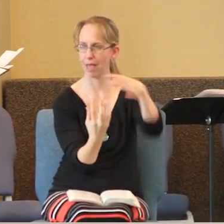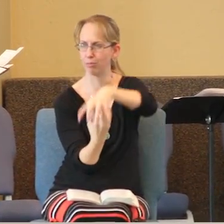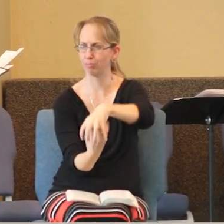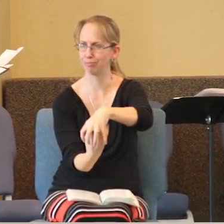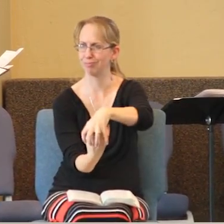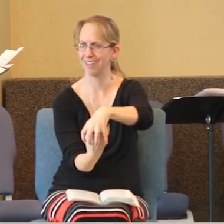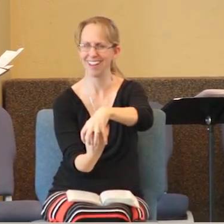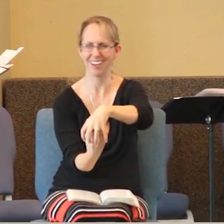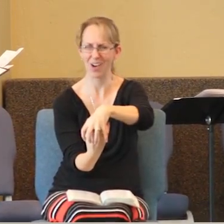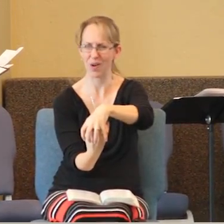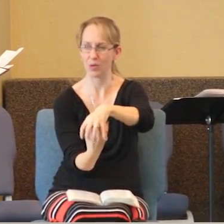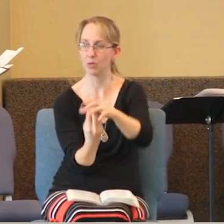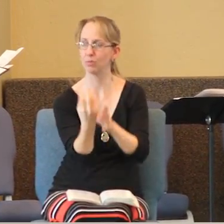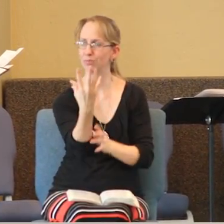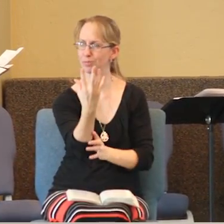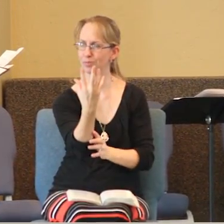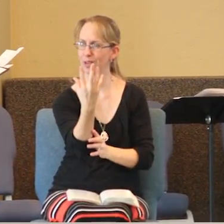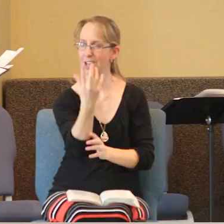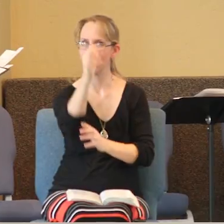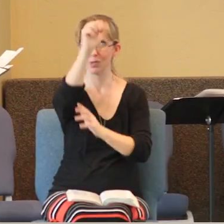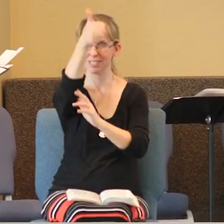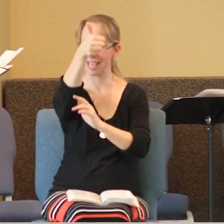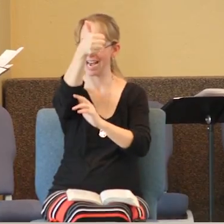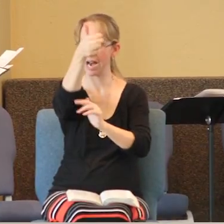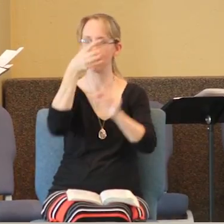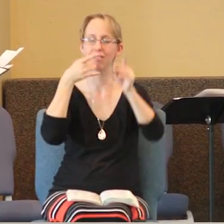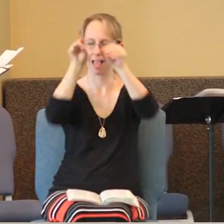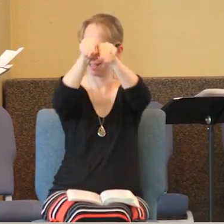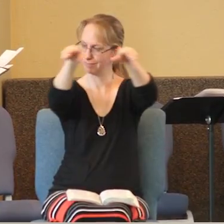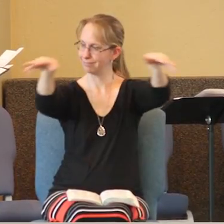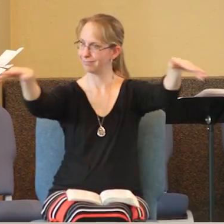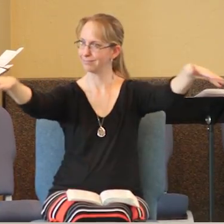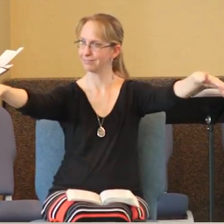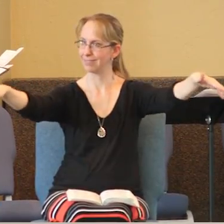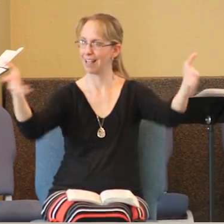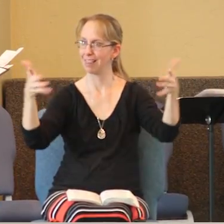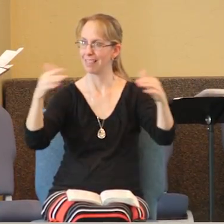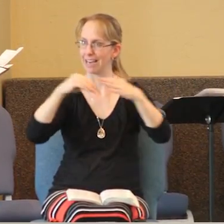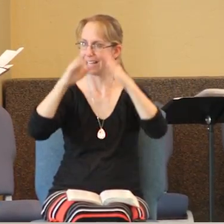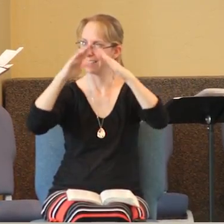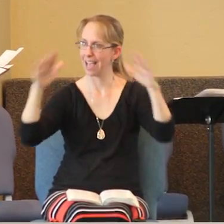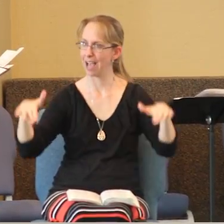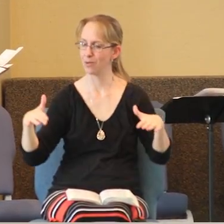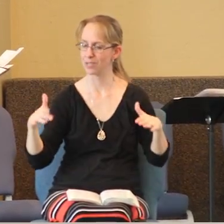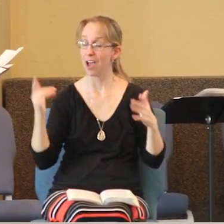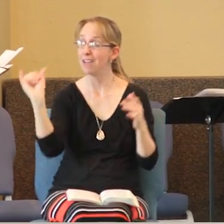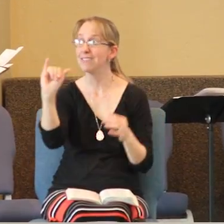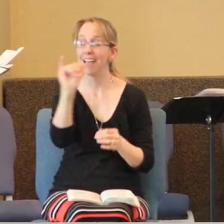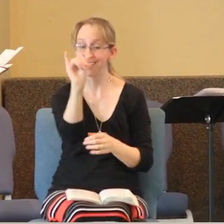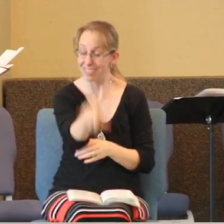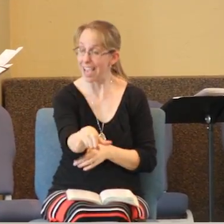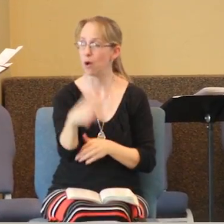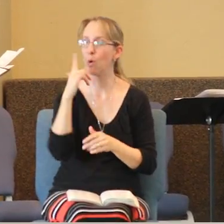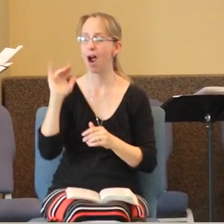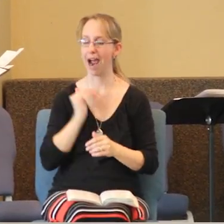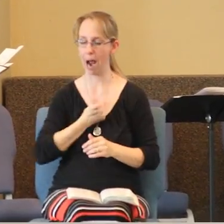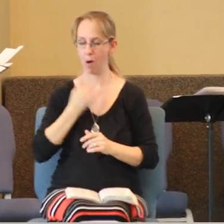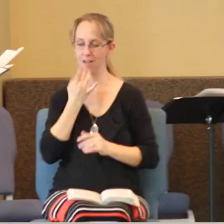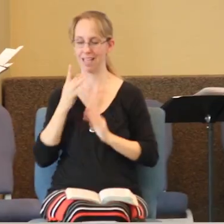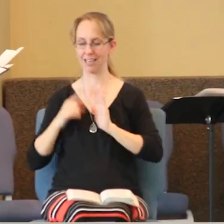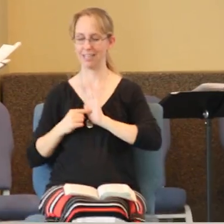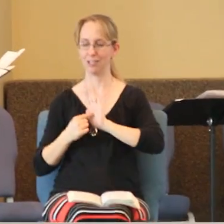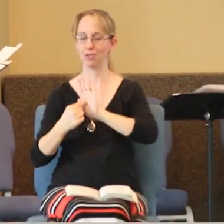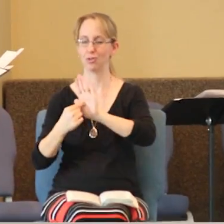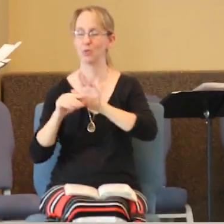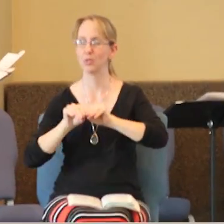but on the lampstand, and it gives light to all who are in the house. Let your light so shine before men in such